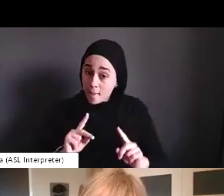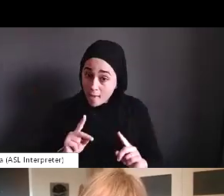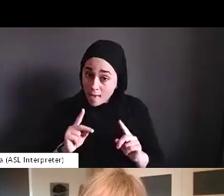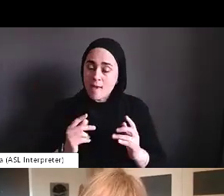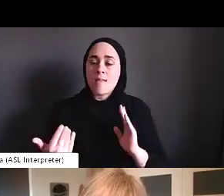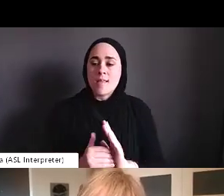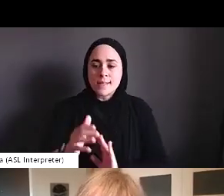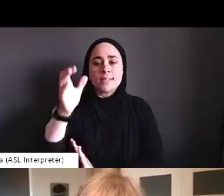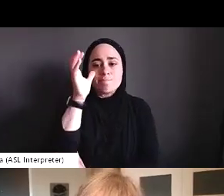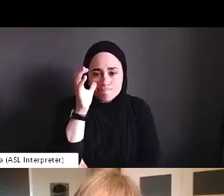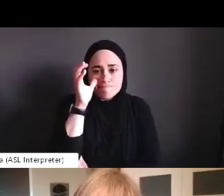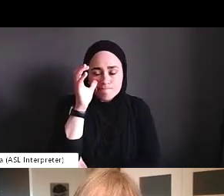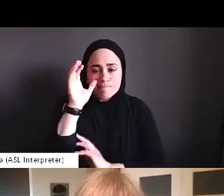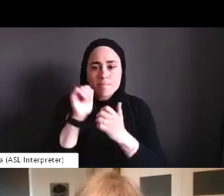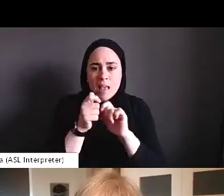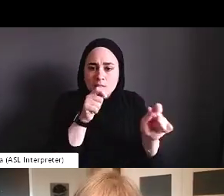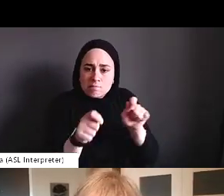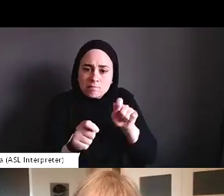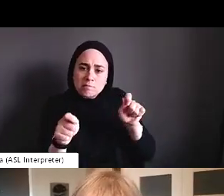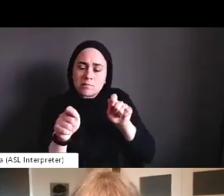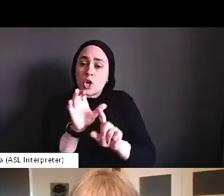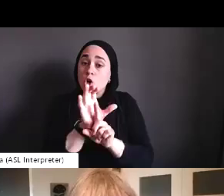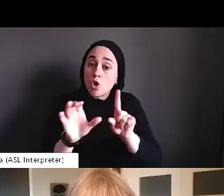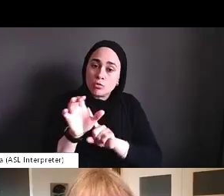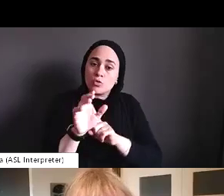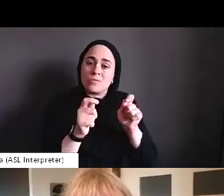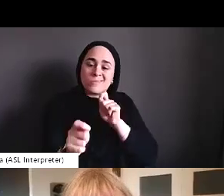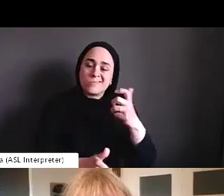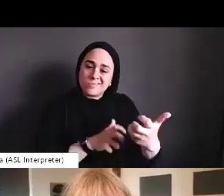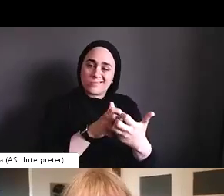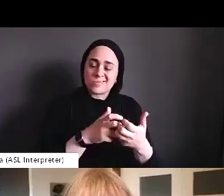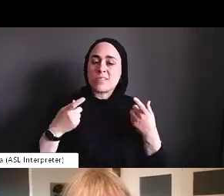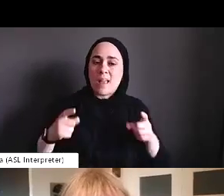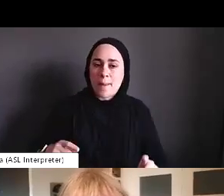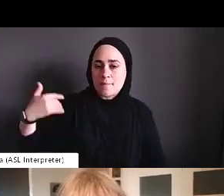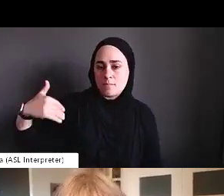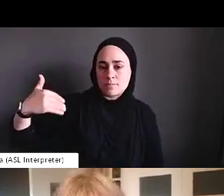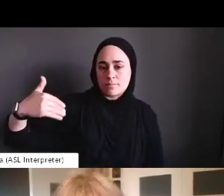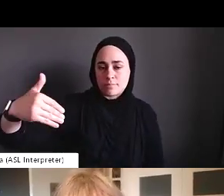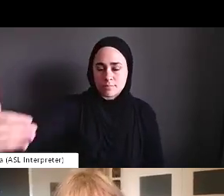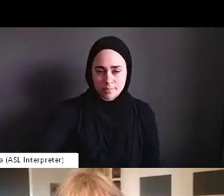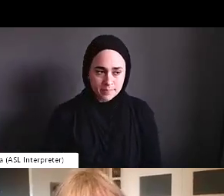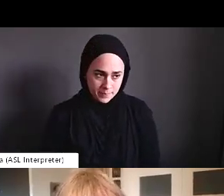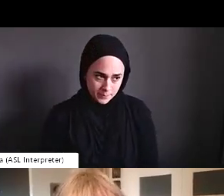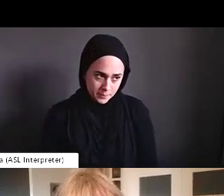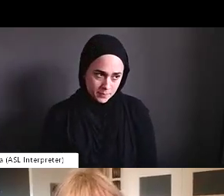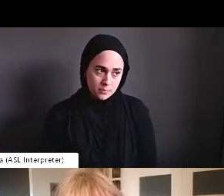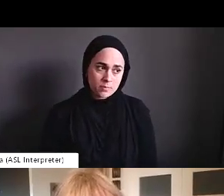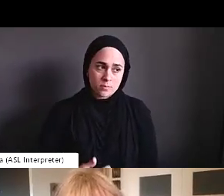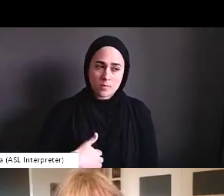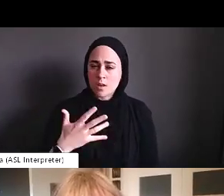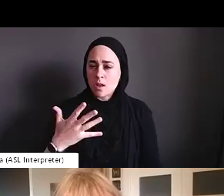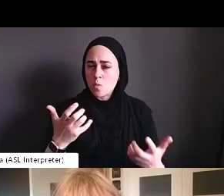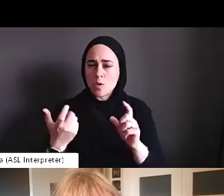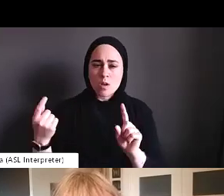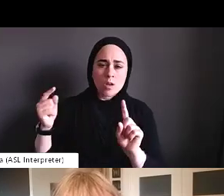those adaptations, cultural adaptations, have been happening in more detail. I think that I wanted to come back